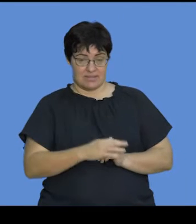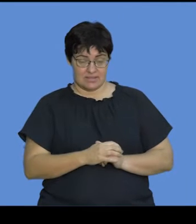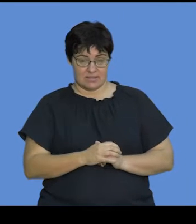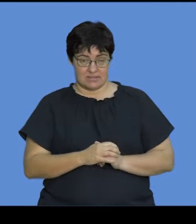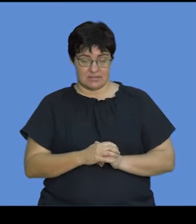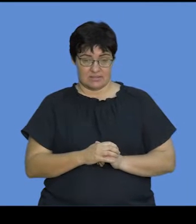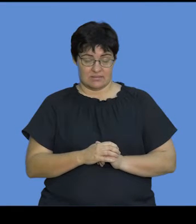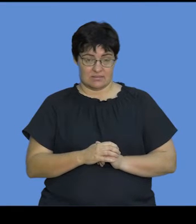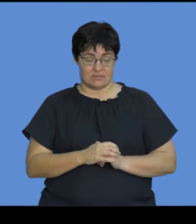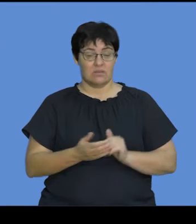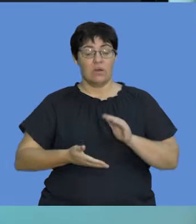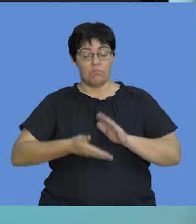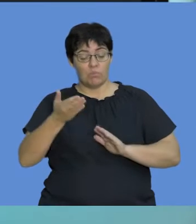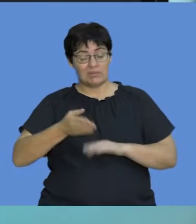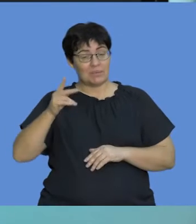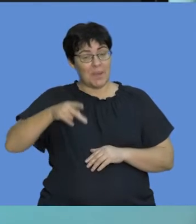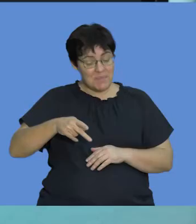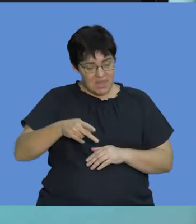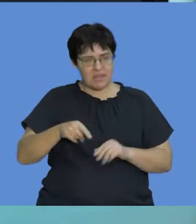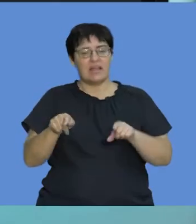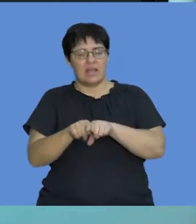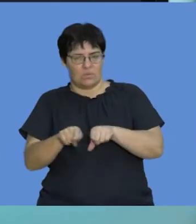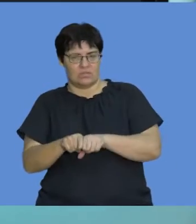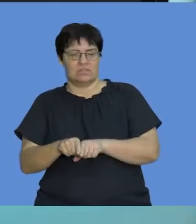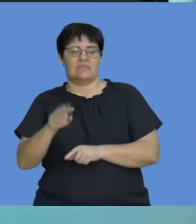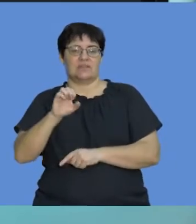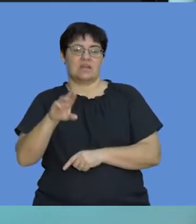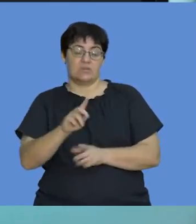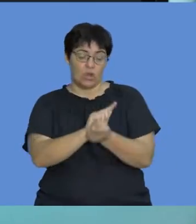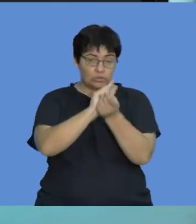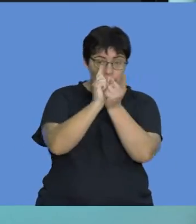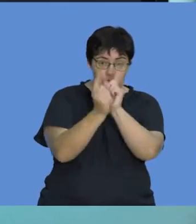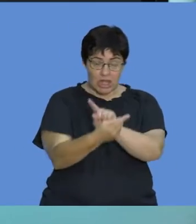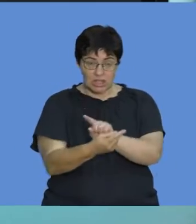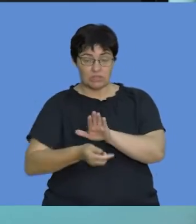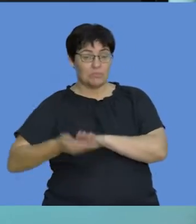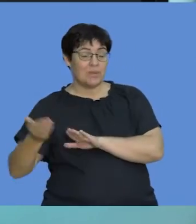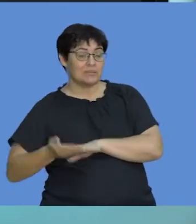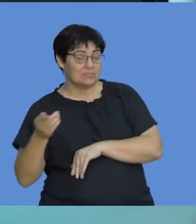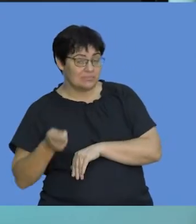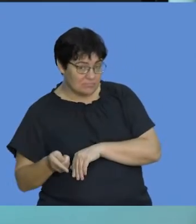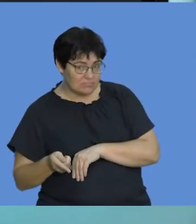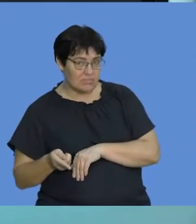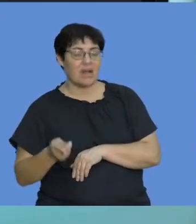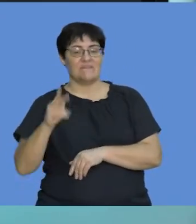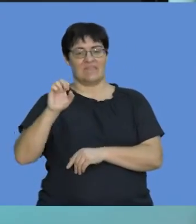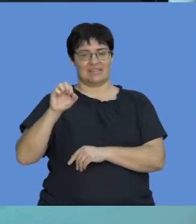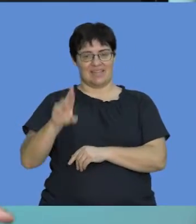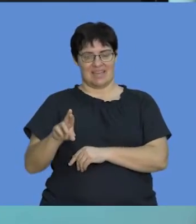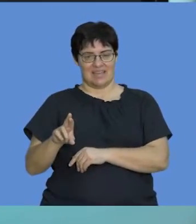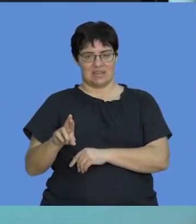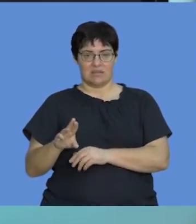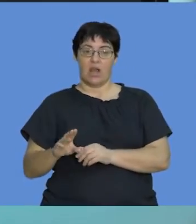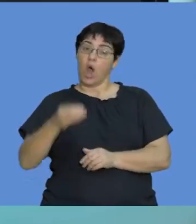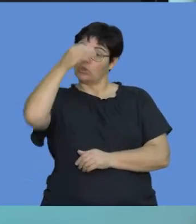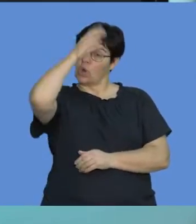Momentum is a vector, so change in momentum is a vector, because when we change momentum, it's not a